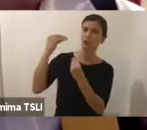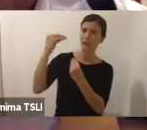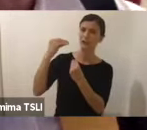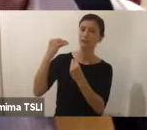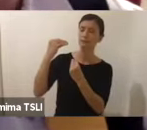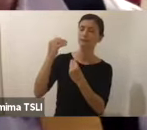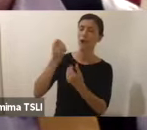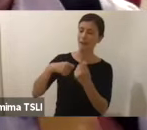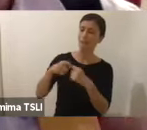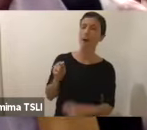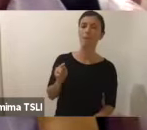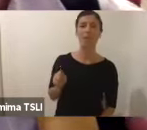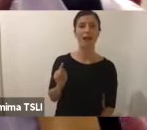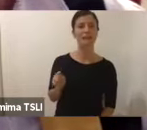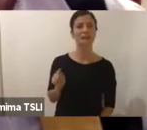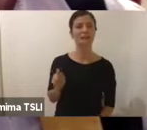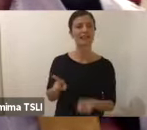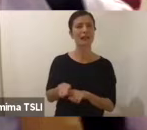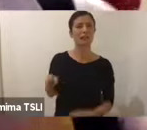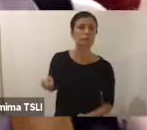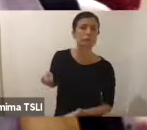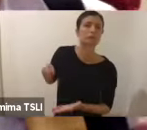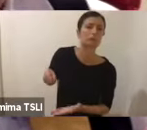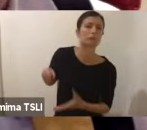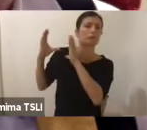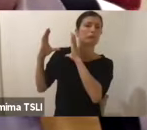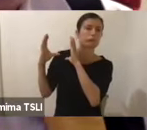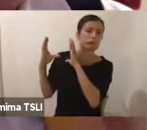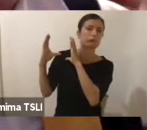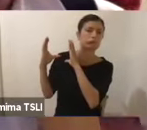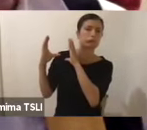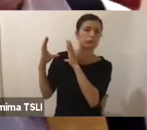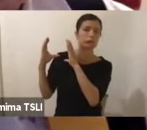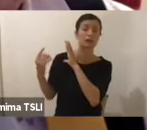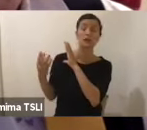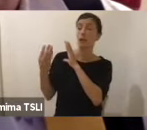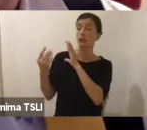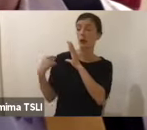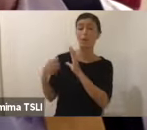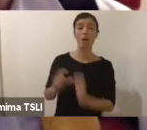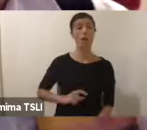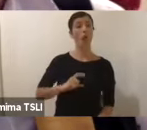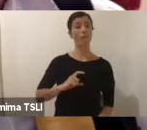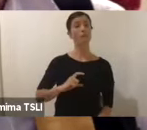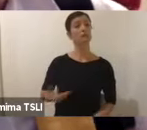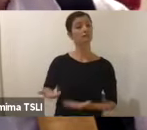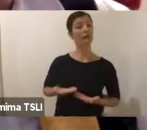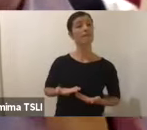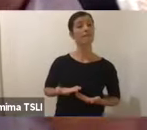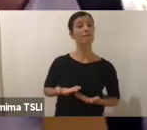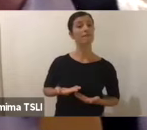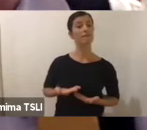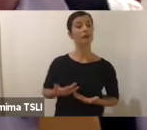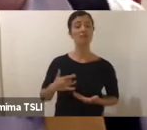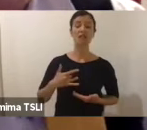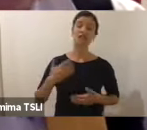baggage from our conditioning some of that baggage gives us confidence and allows us to to live in the world in a particular way